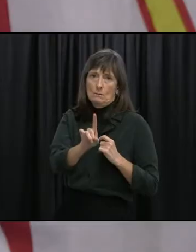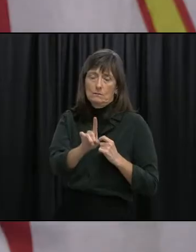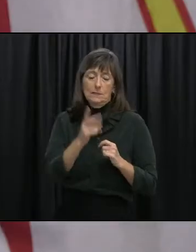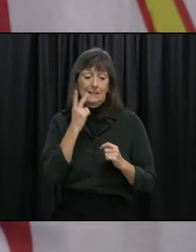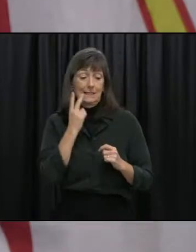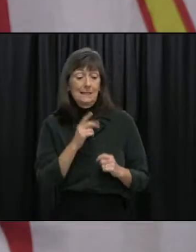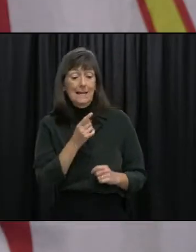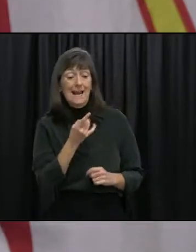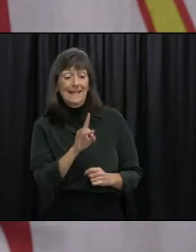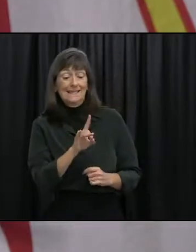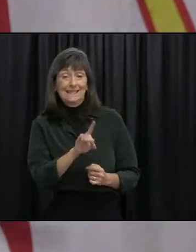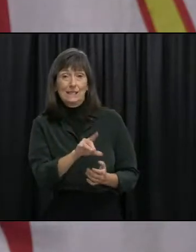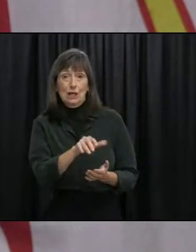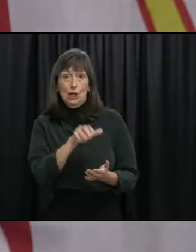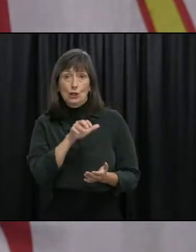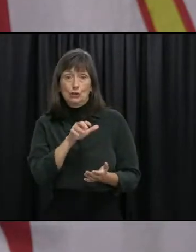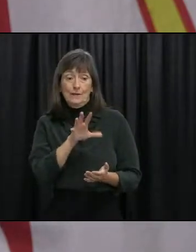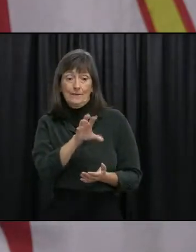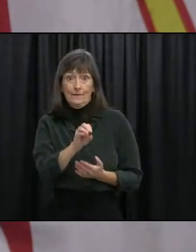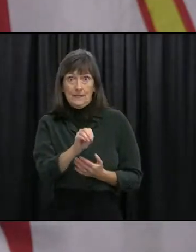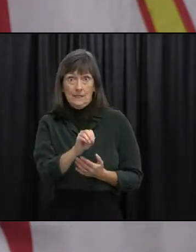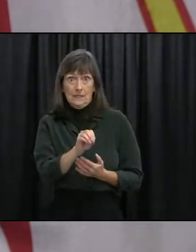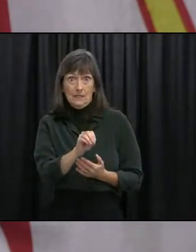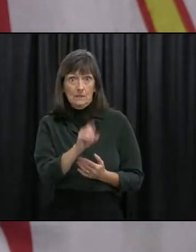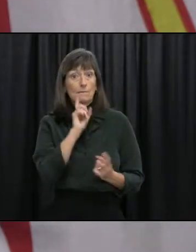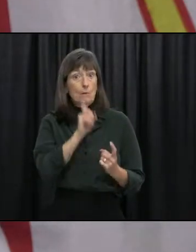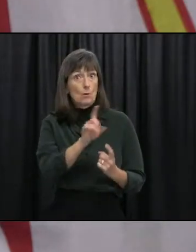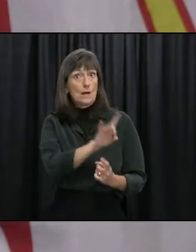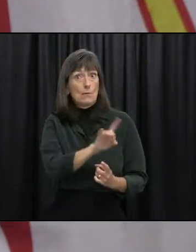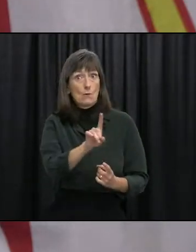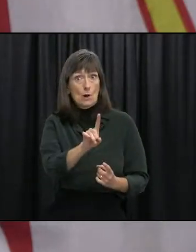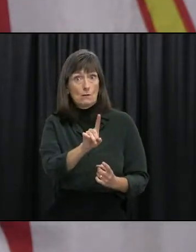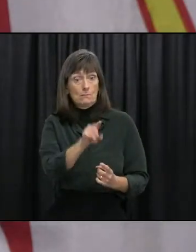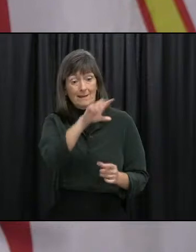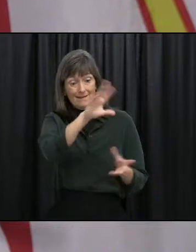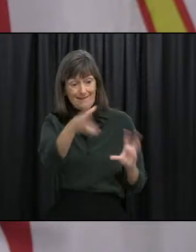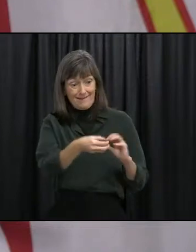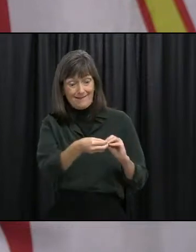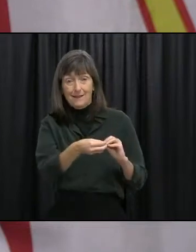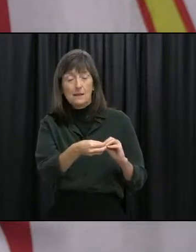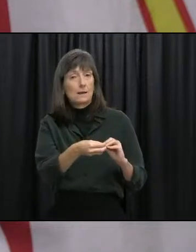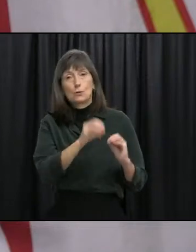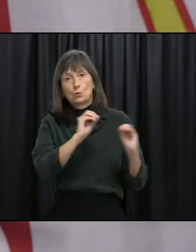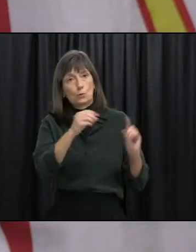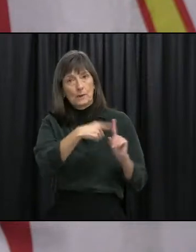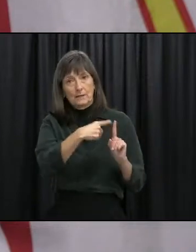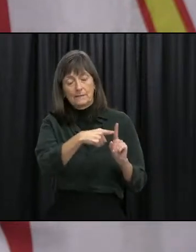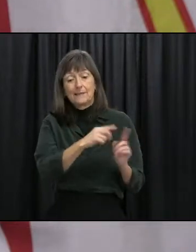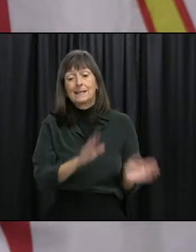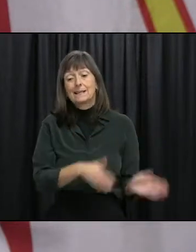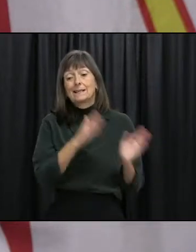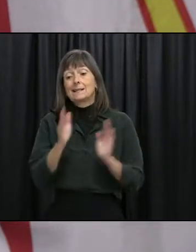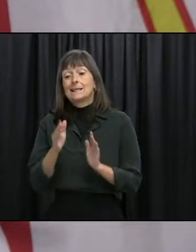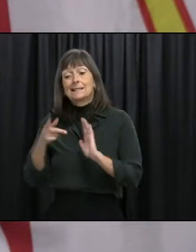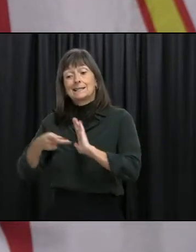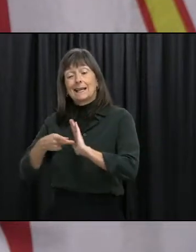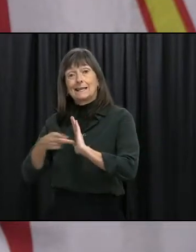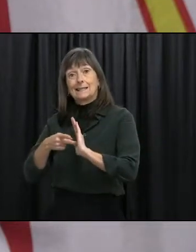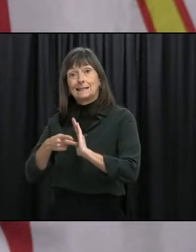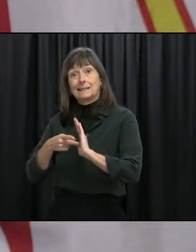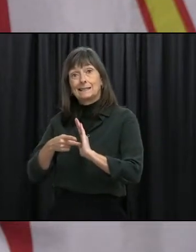there, 1,850 individuals, and there were no positive results in that. In the second chart, they're looking